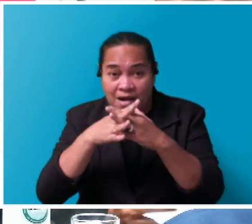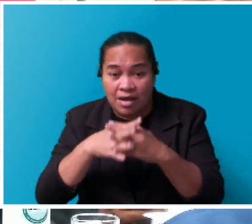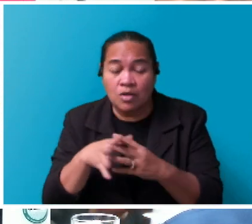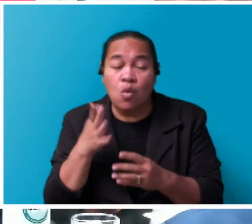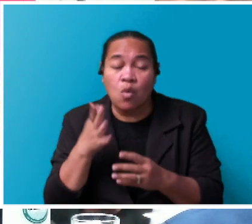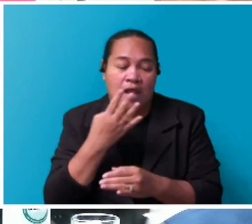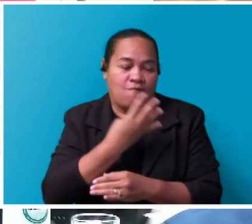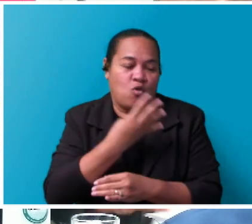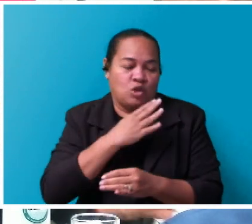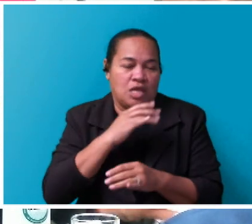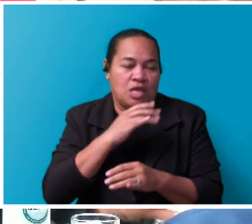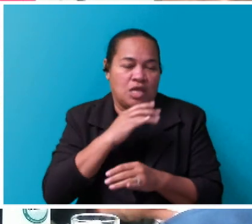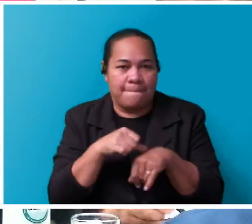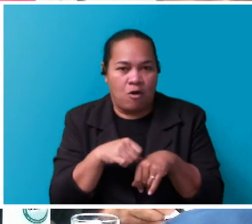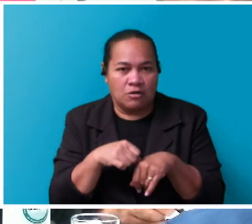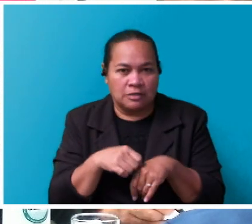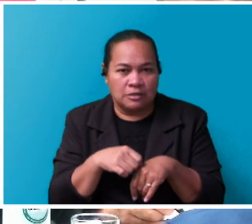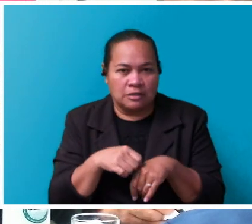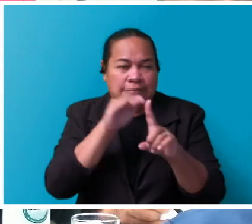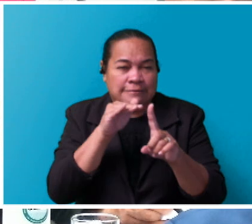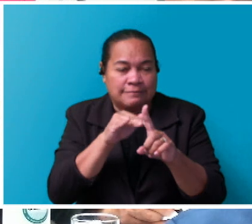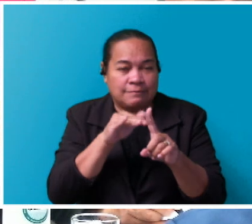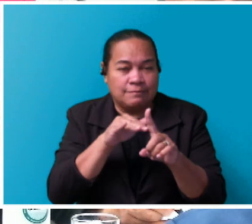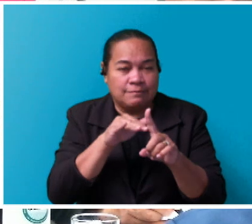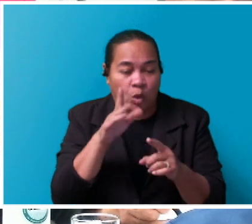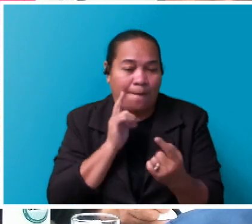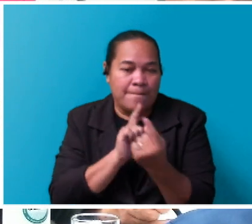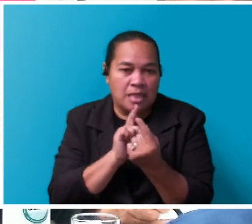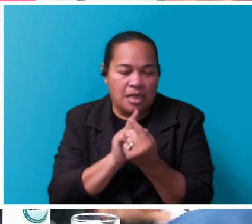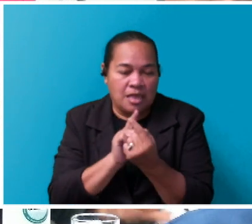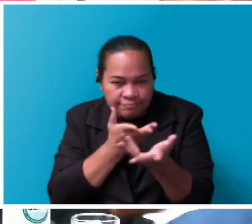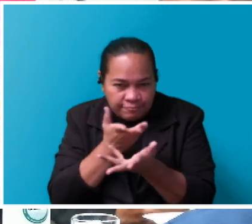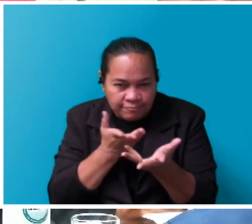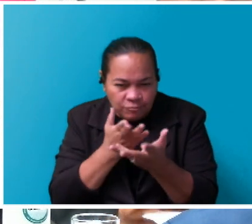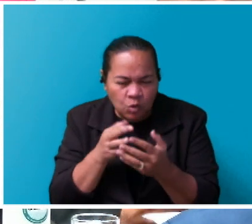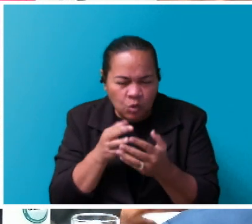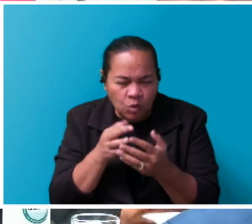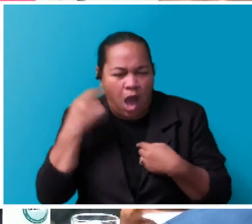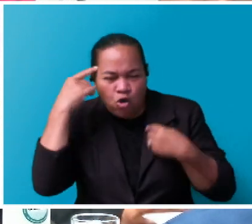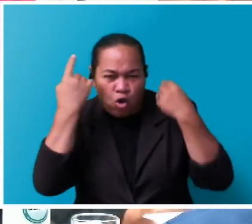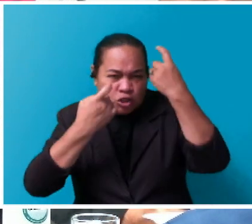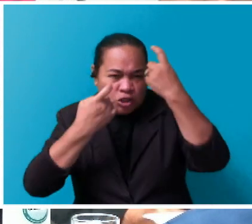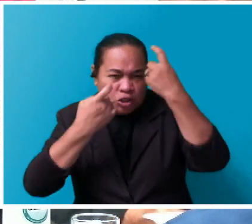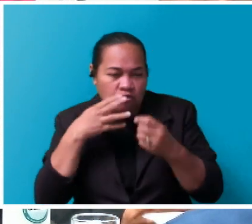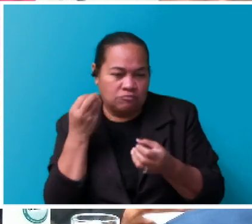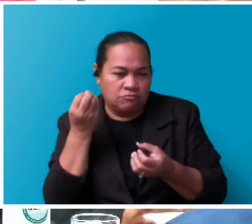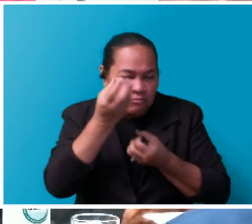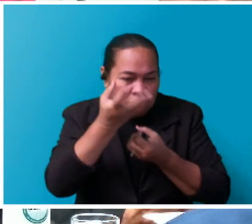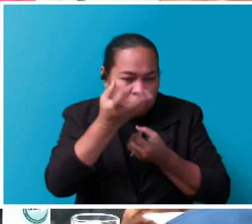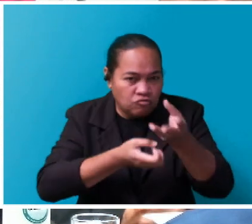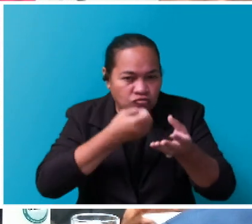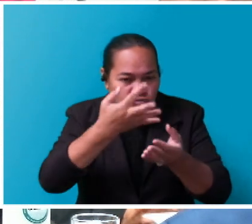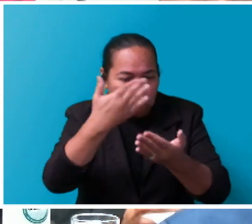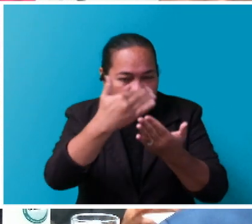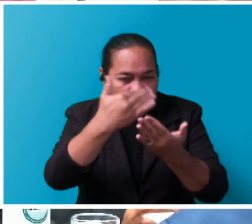14th of April, 2025. This meeting allowed us to raise our concerns directly with the US